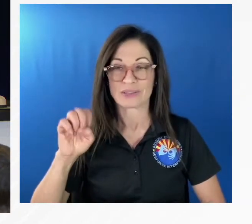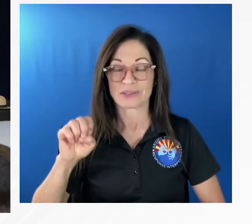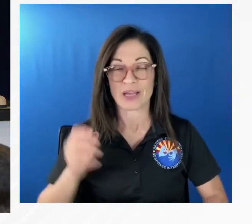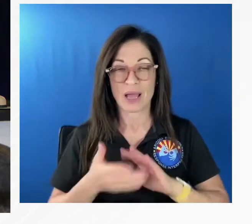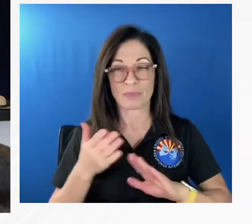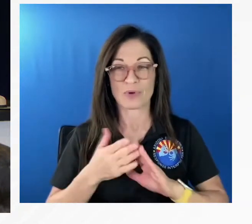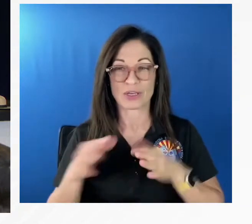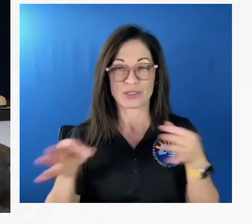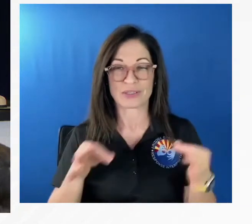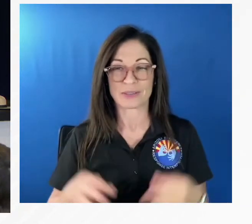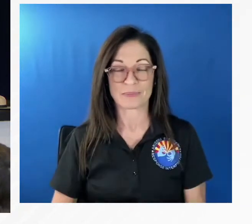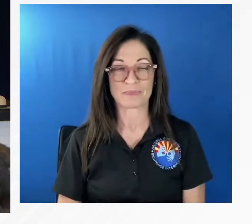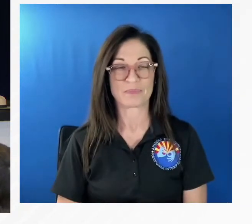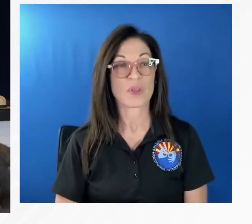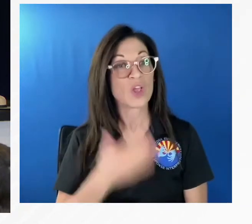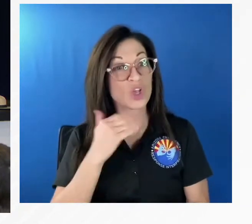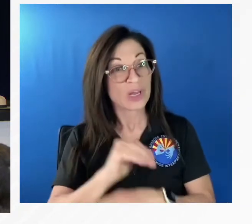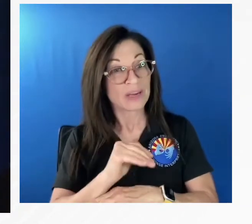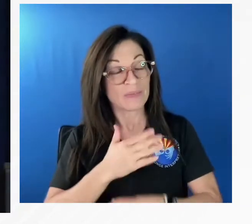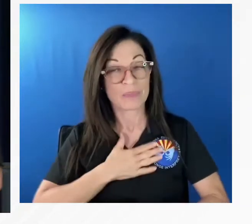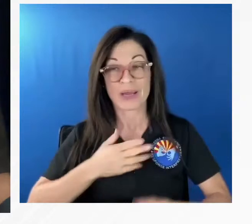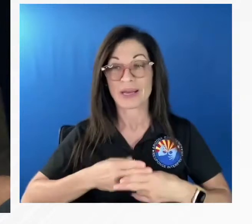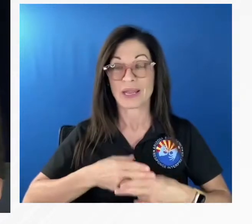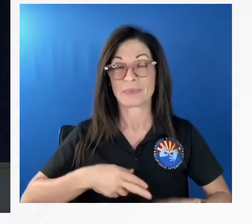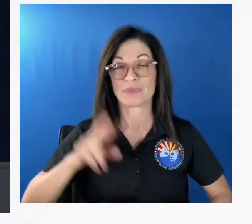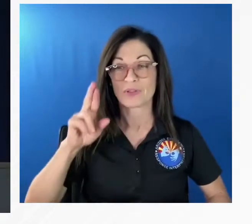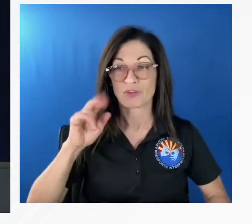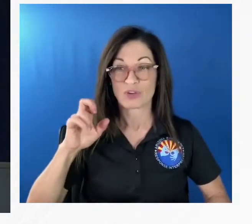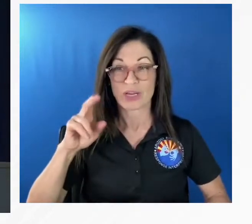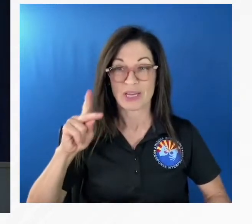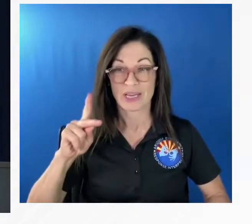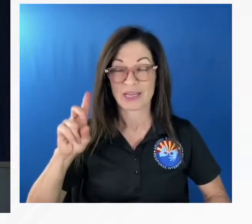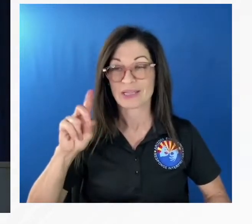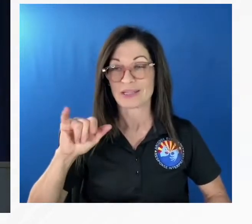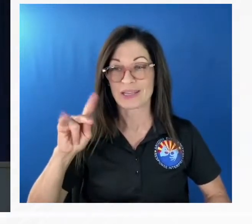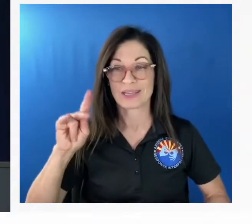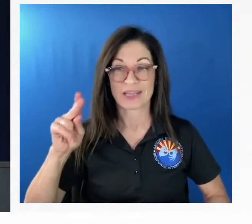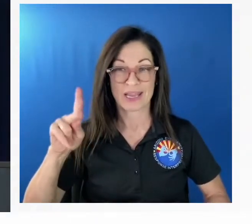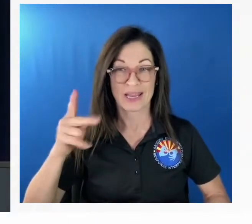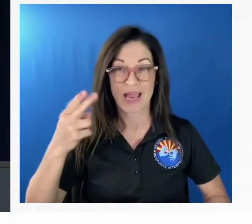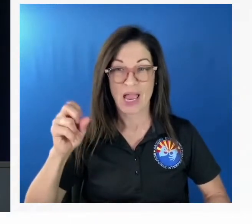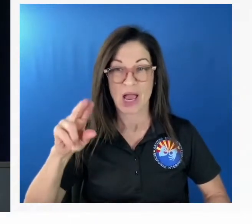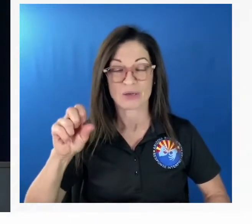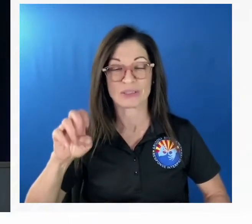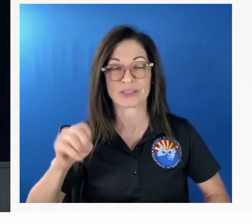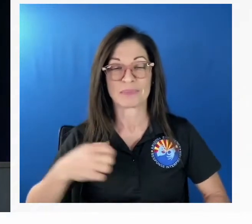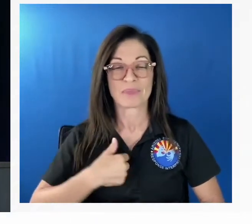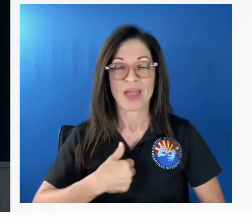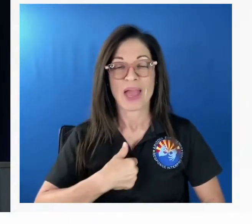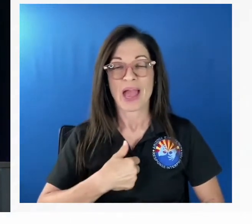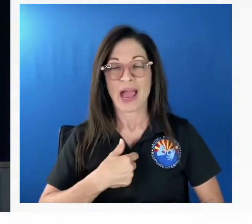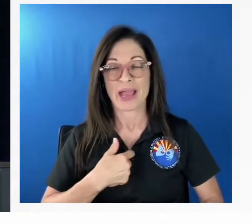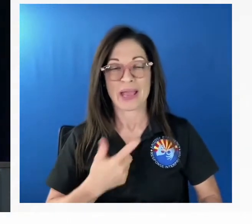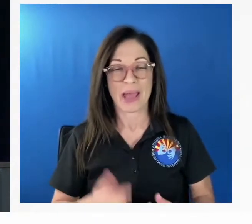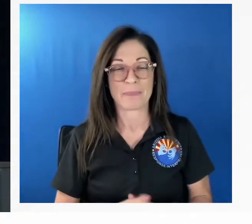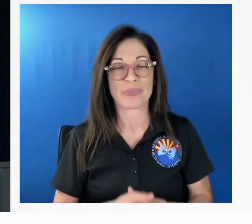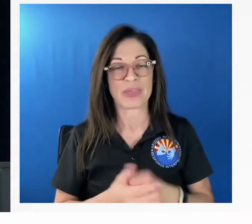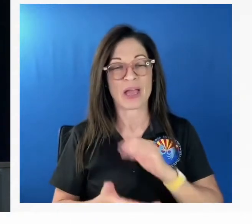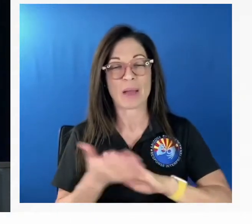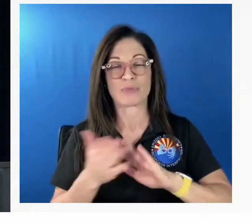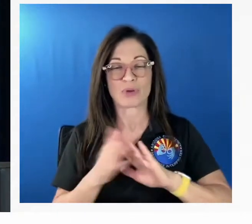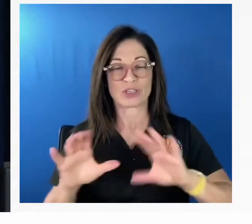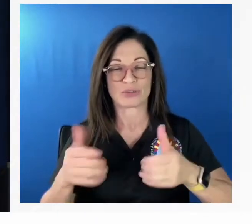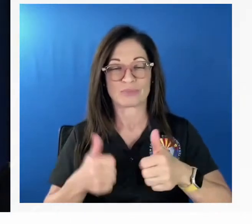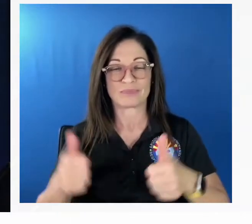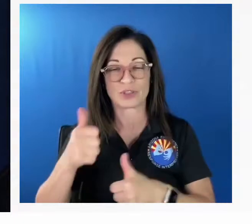Good evening, everybody. My name is Rick Dykehouse. I'm one of the Operations Section Chiefs for California Interagency Incident Management Team 15.